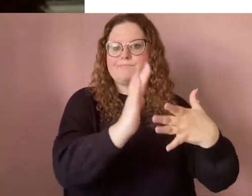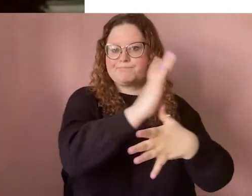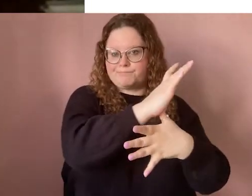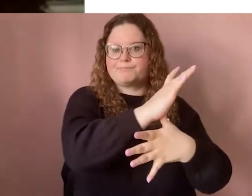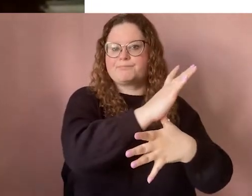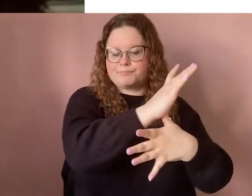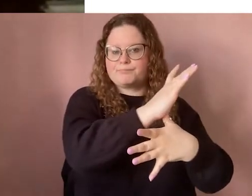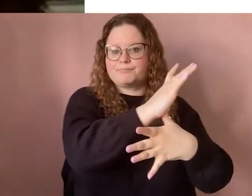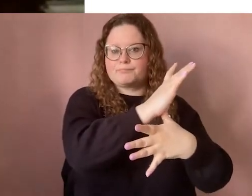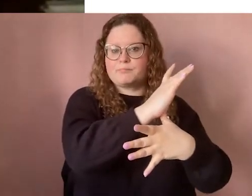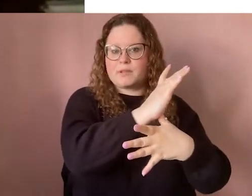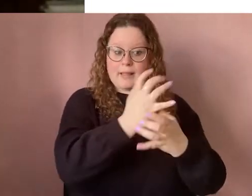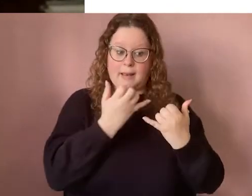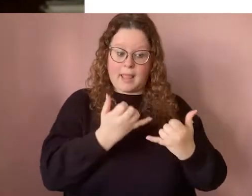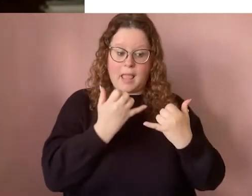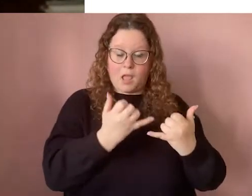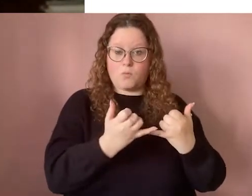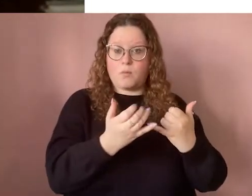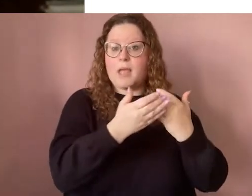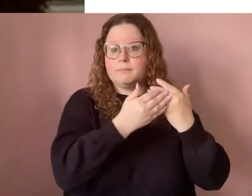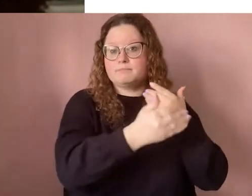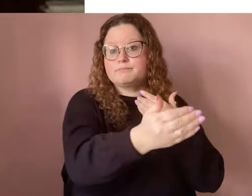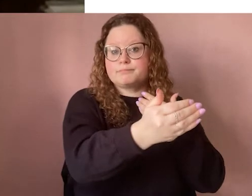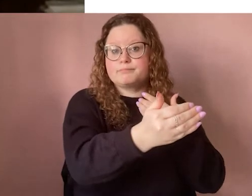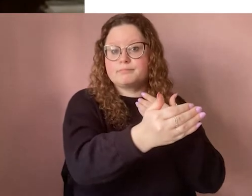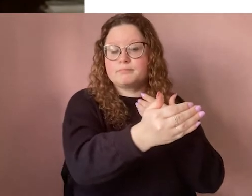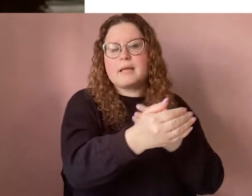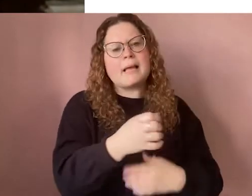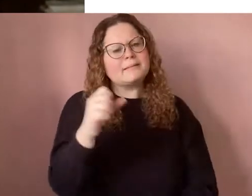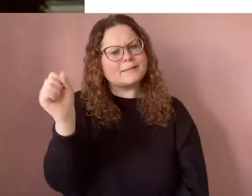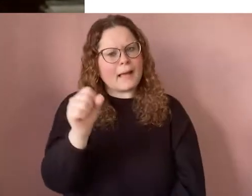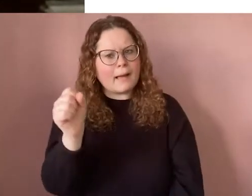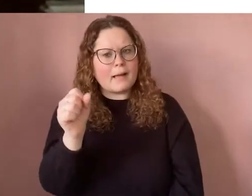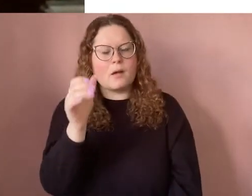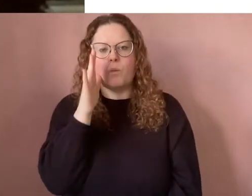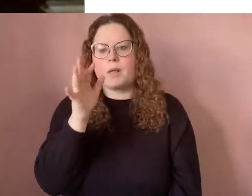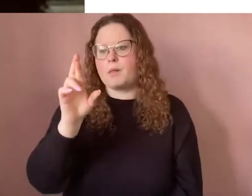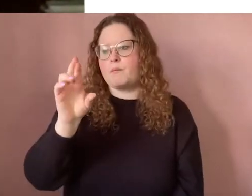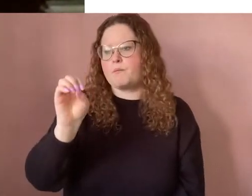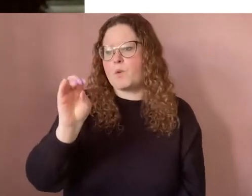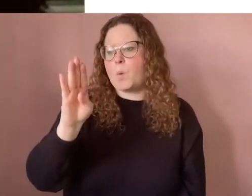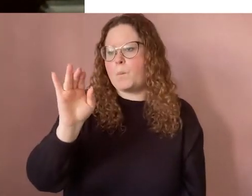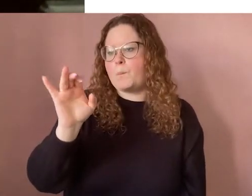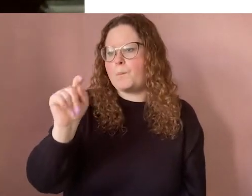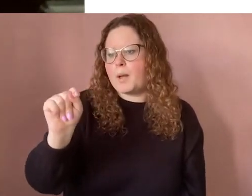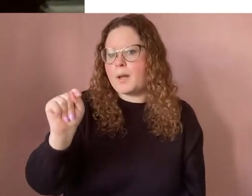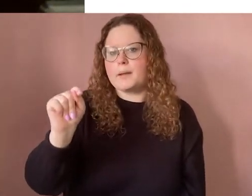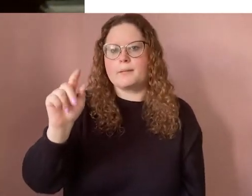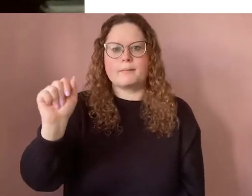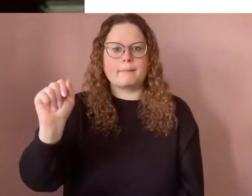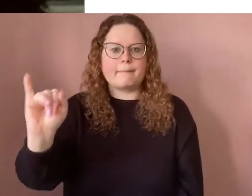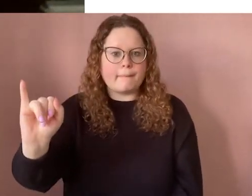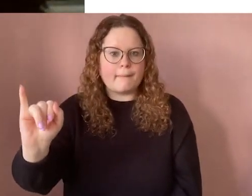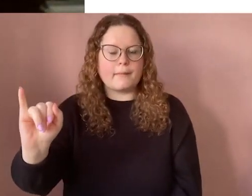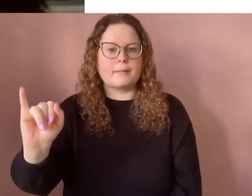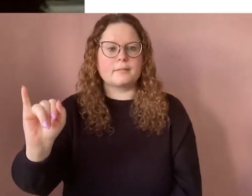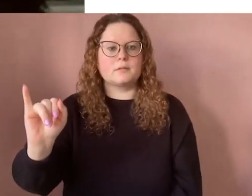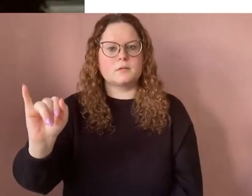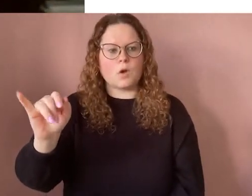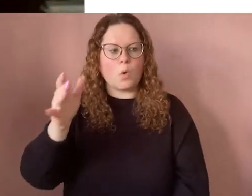of tomorrow. And yes, there will be robots in greater numbers, but they are still machines,